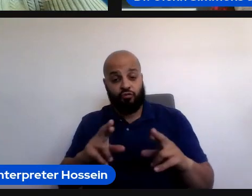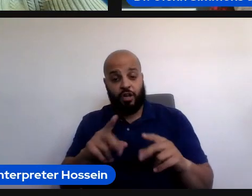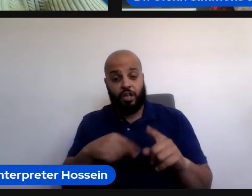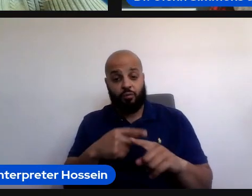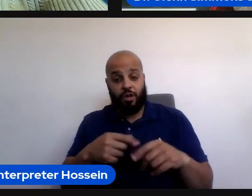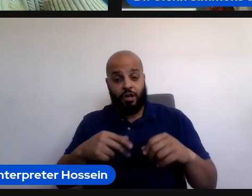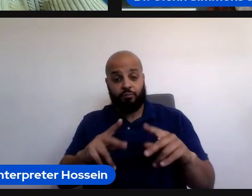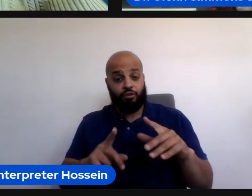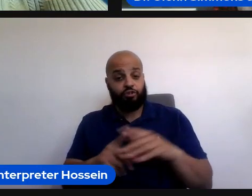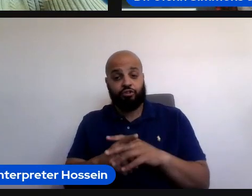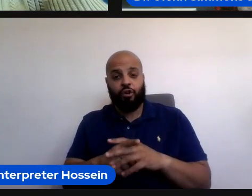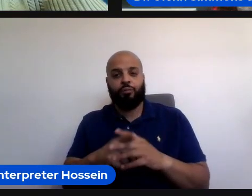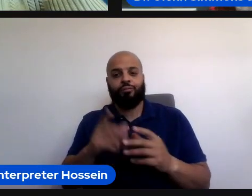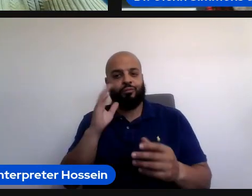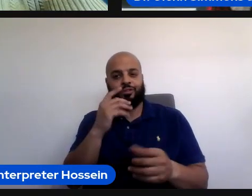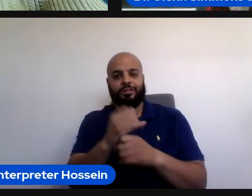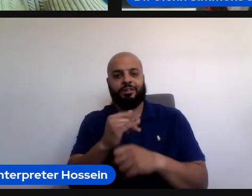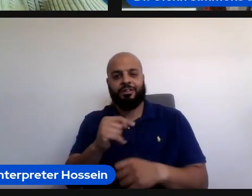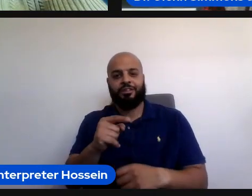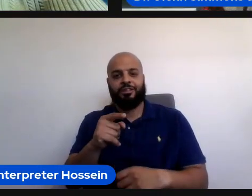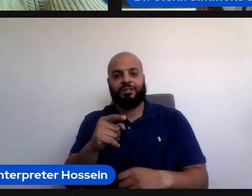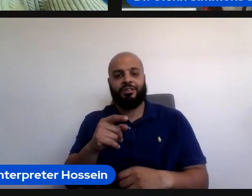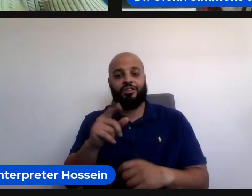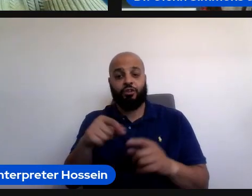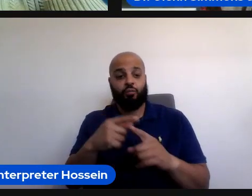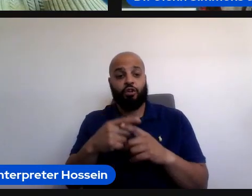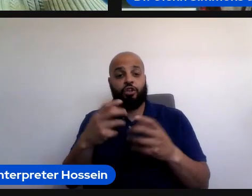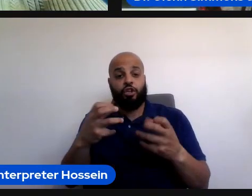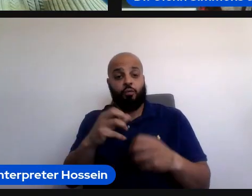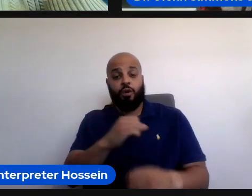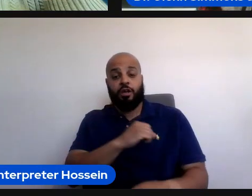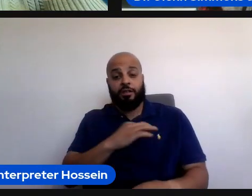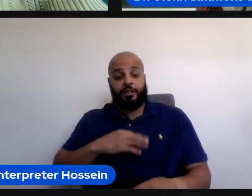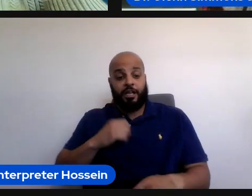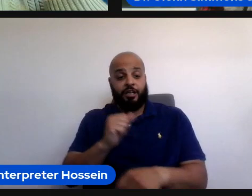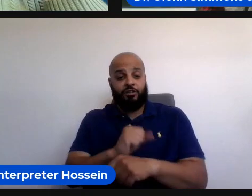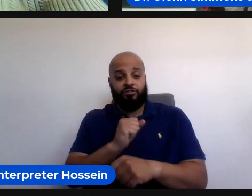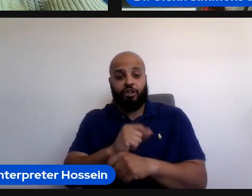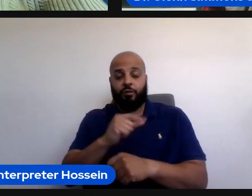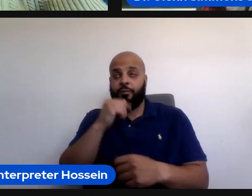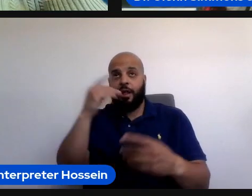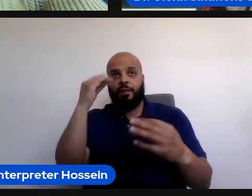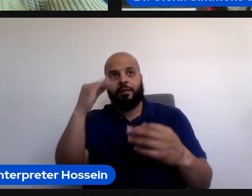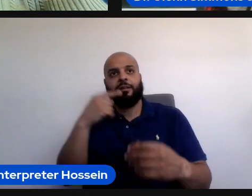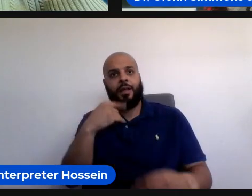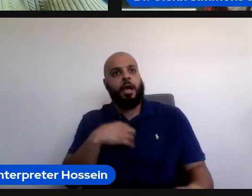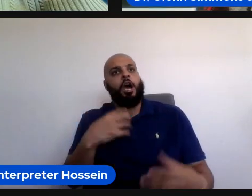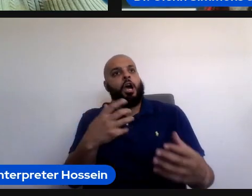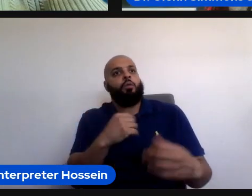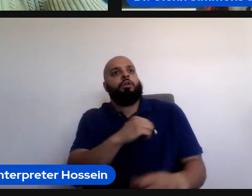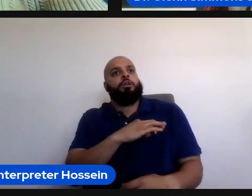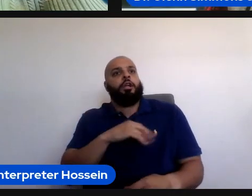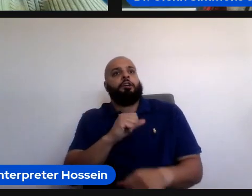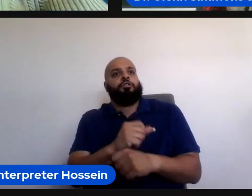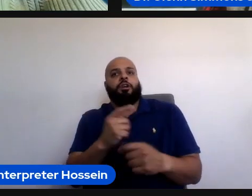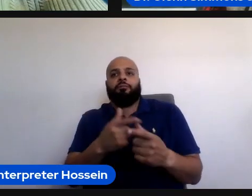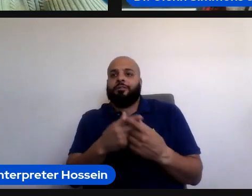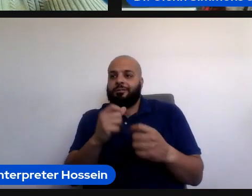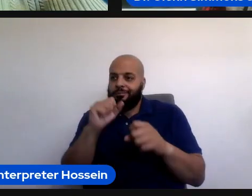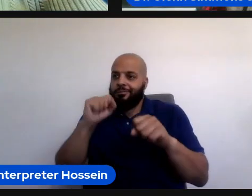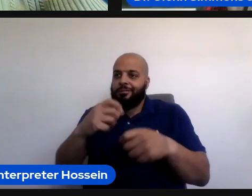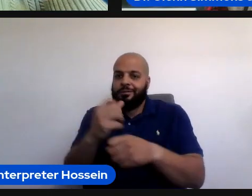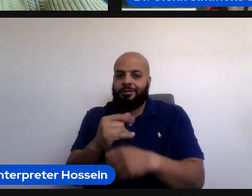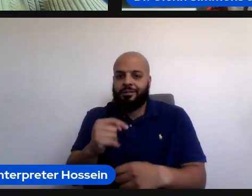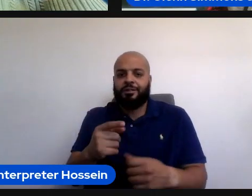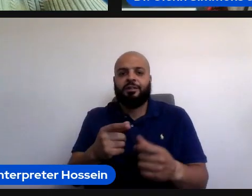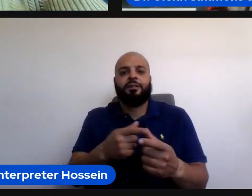I know I want a faculty job. Somebody says, hey, I'm going to give you this faculty job. You're not thinking about it. You're saying, I wanted a faculty job. Now, if you start saying, I want a faculty